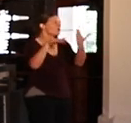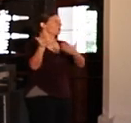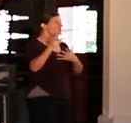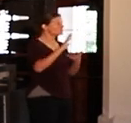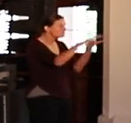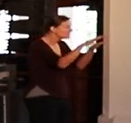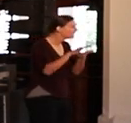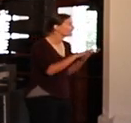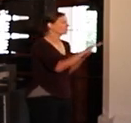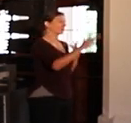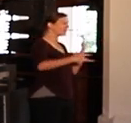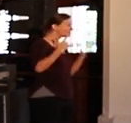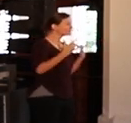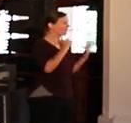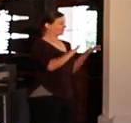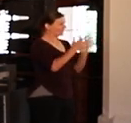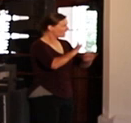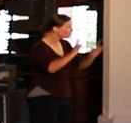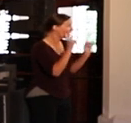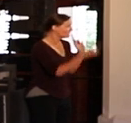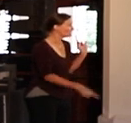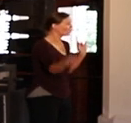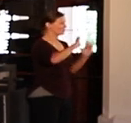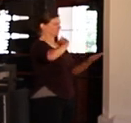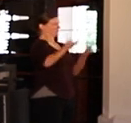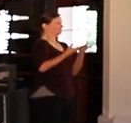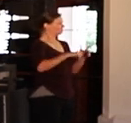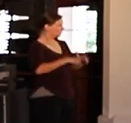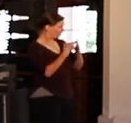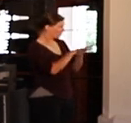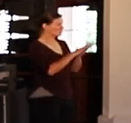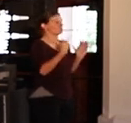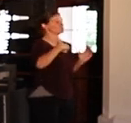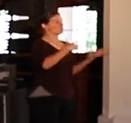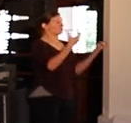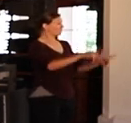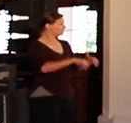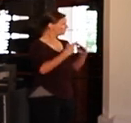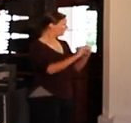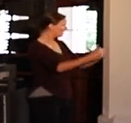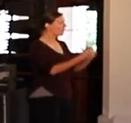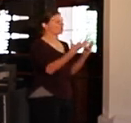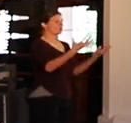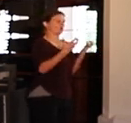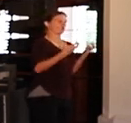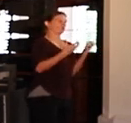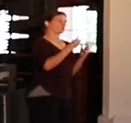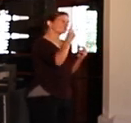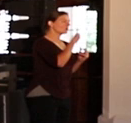they've been cleaning, they've been getting ready for all of you to come. So we want to start by saying a